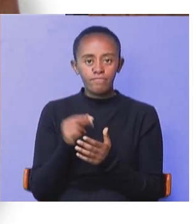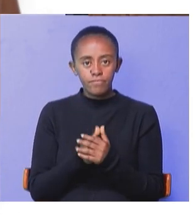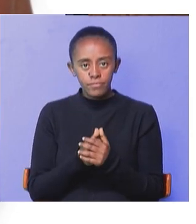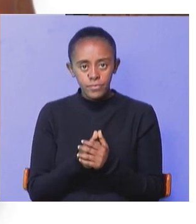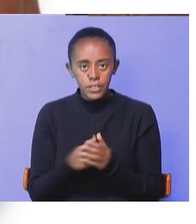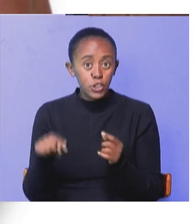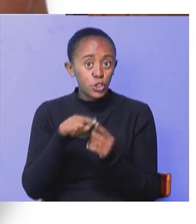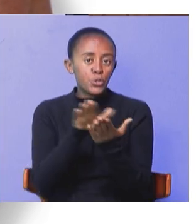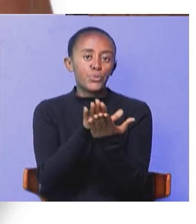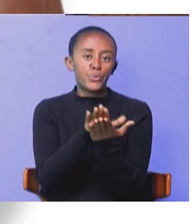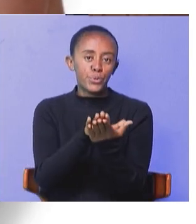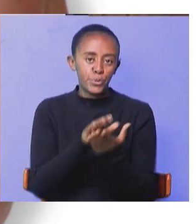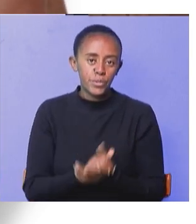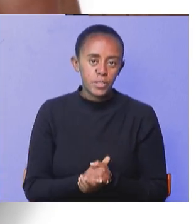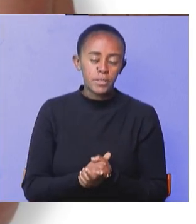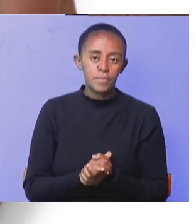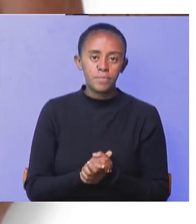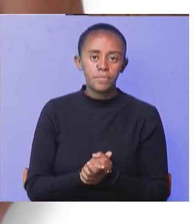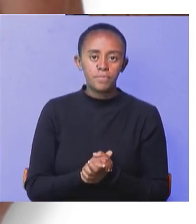to school.